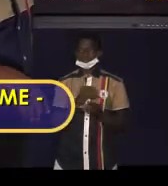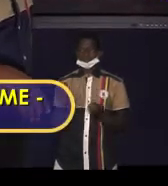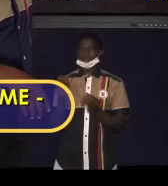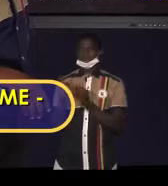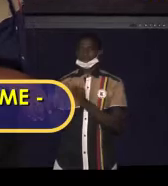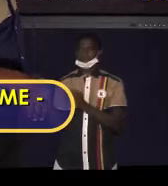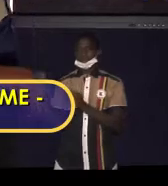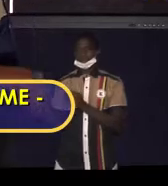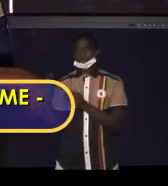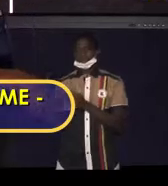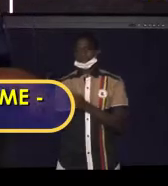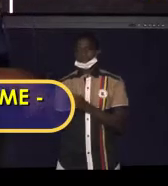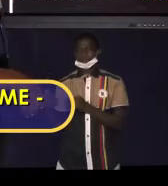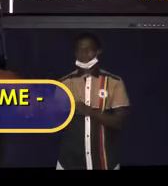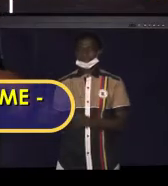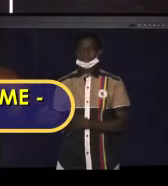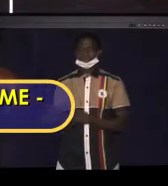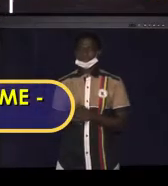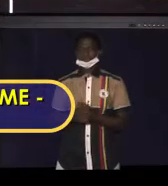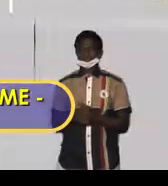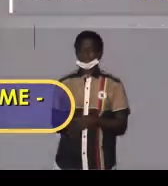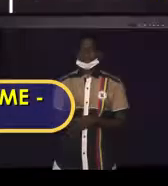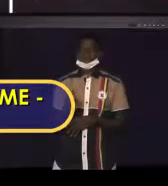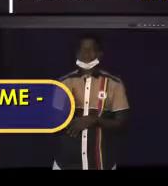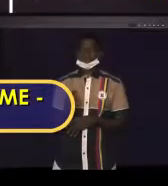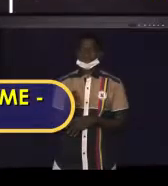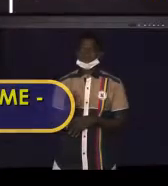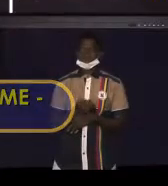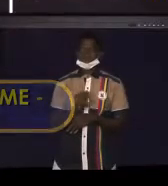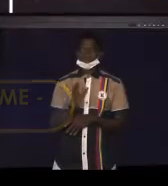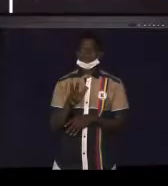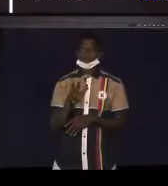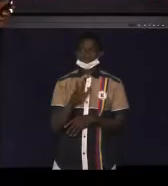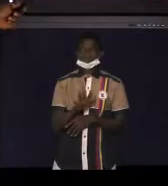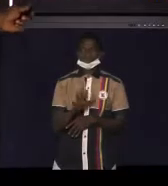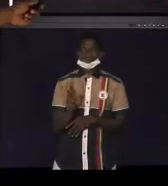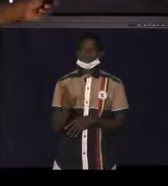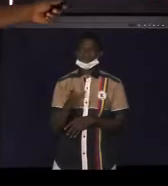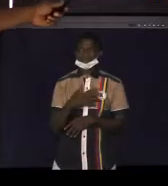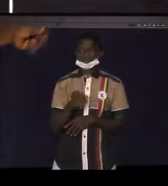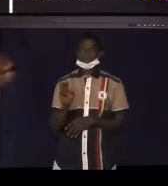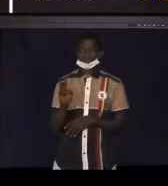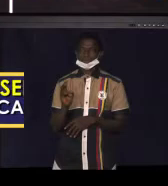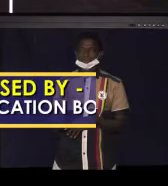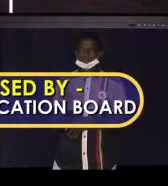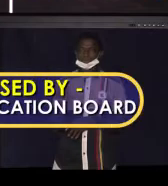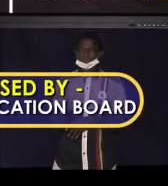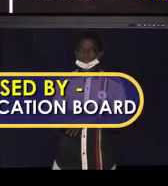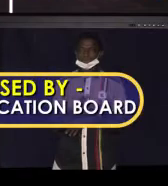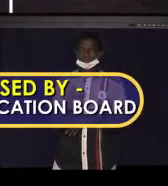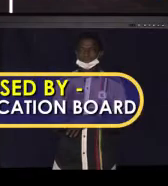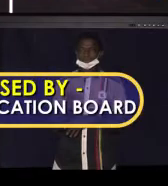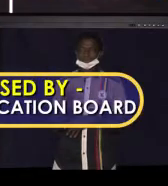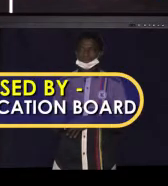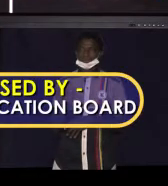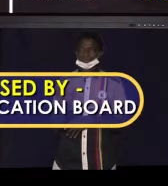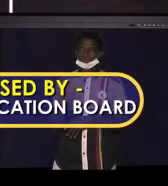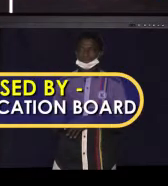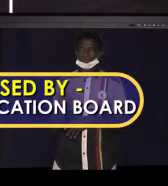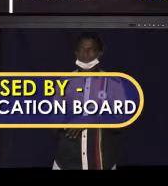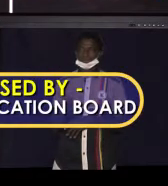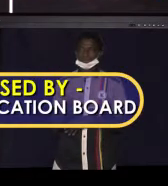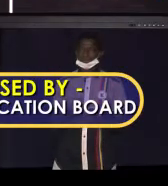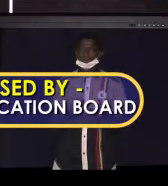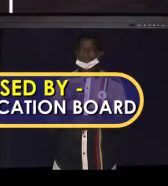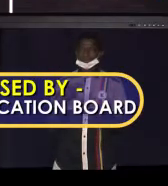add an extra 0. That's why you have 60, 600. 17 times 3 is 51, 17 times 30 is